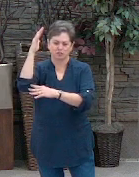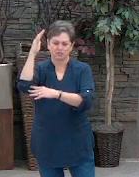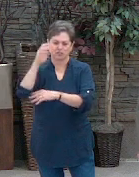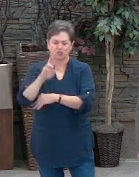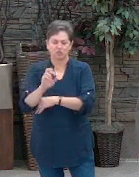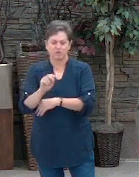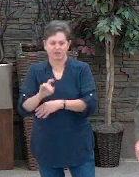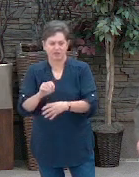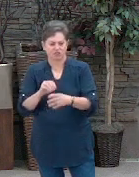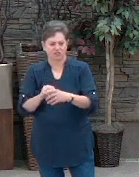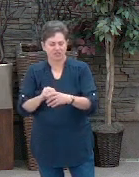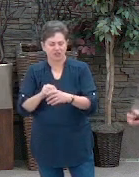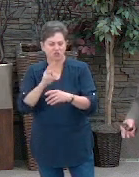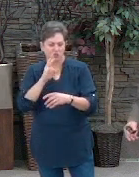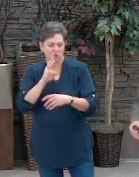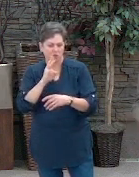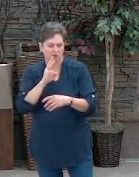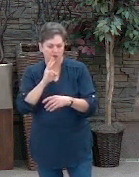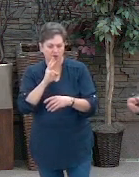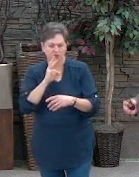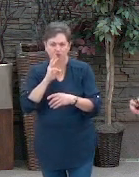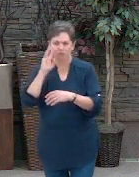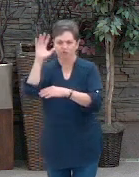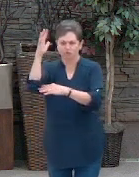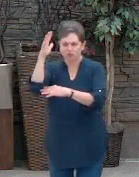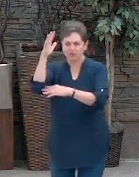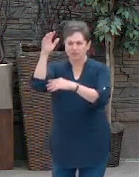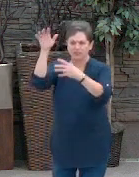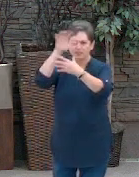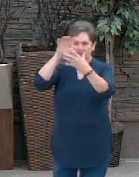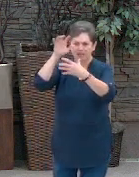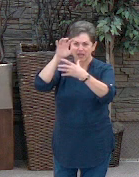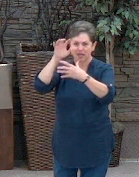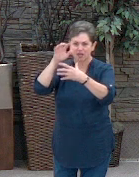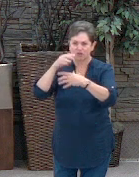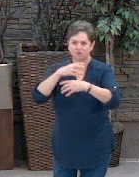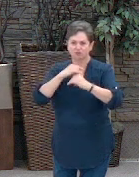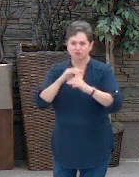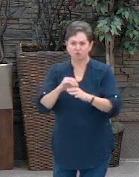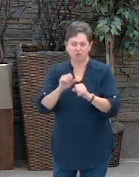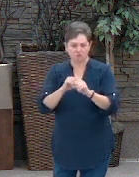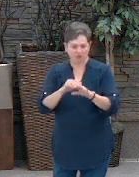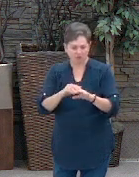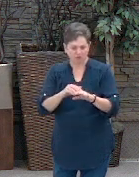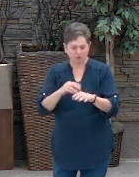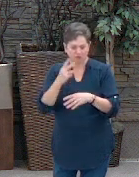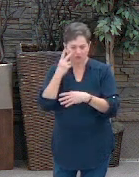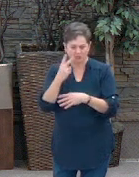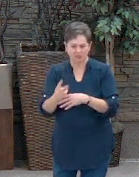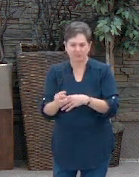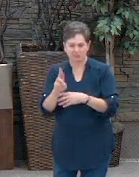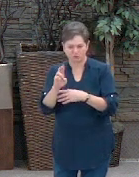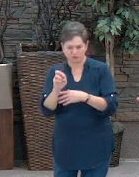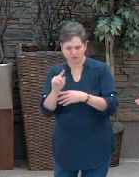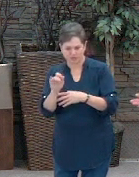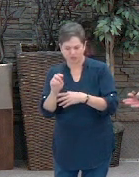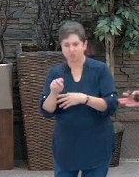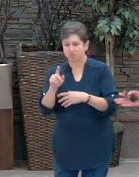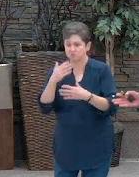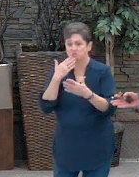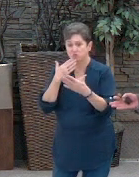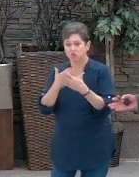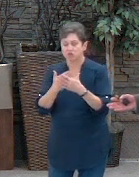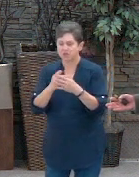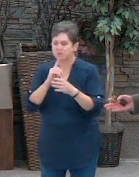reflection trees and clouds and sort of snow in the mountains. It's not a perfect thing, and I would say that's pretty